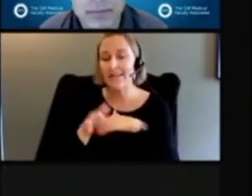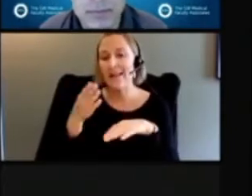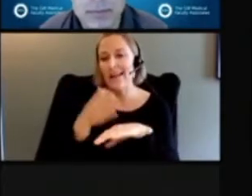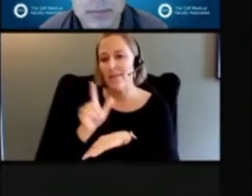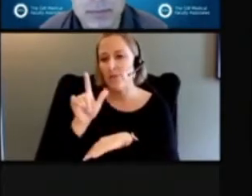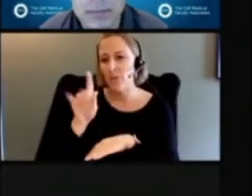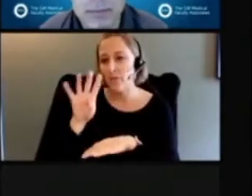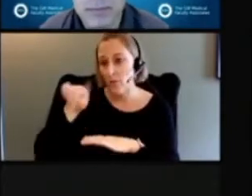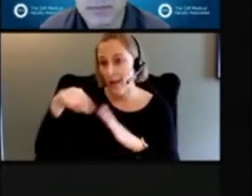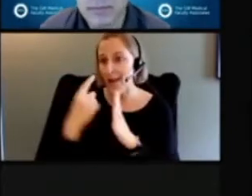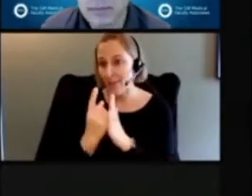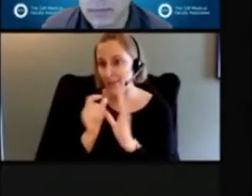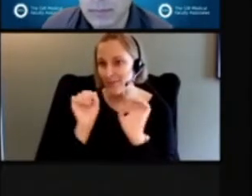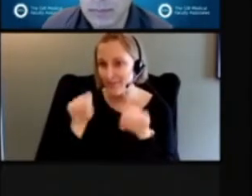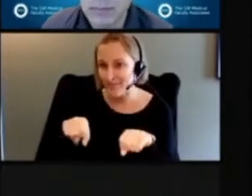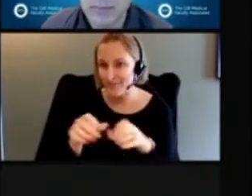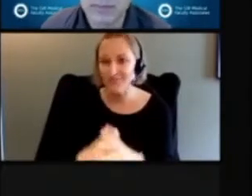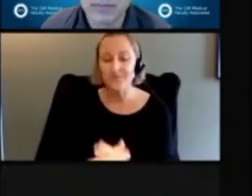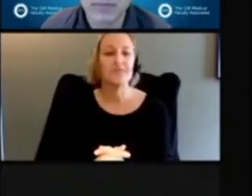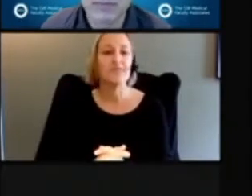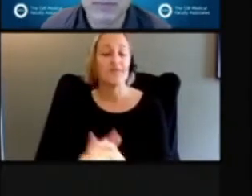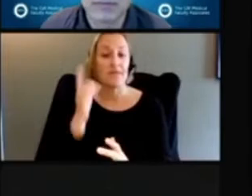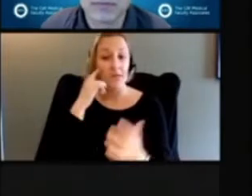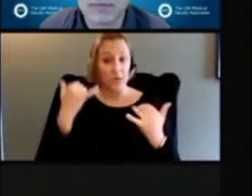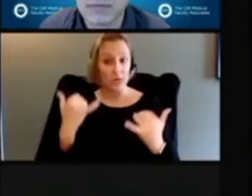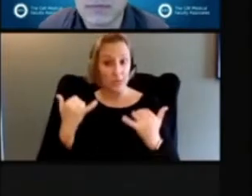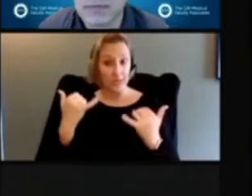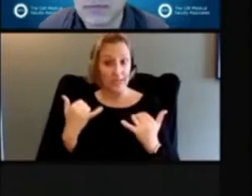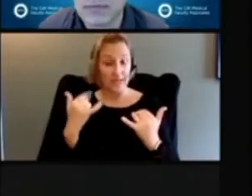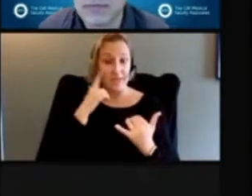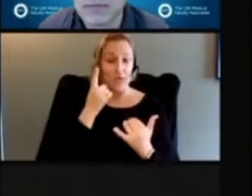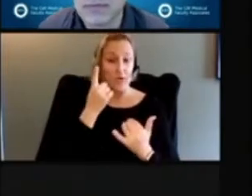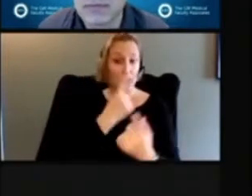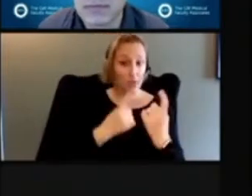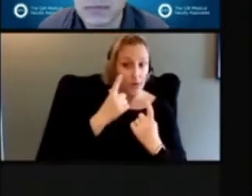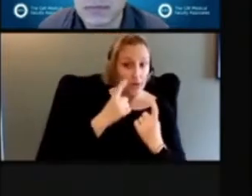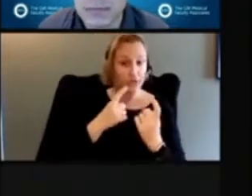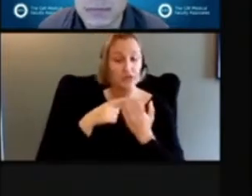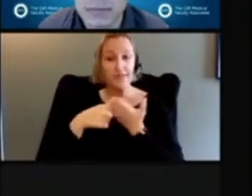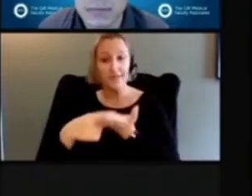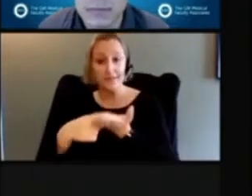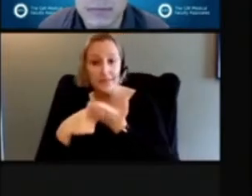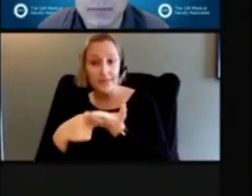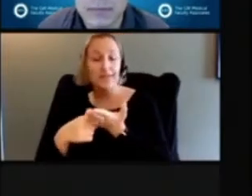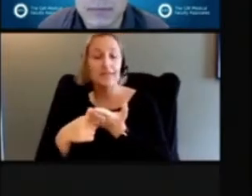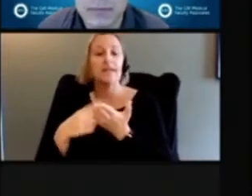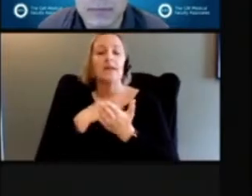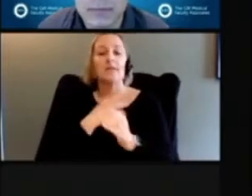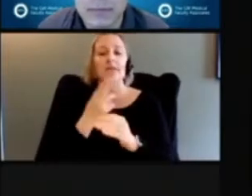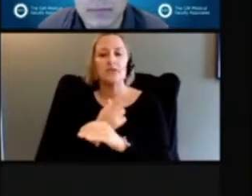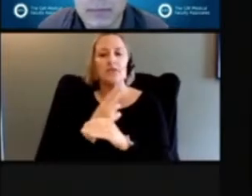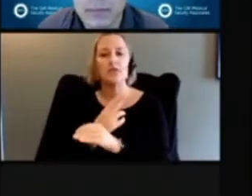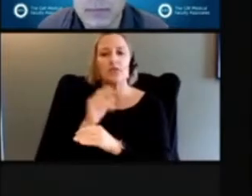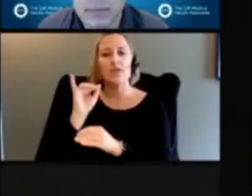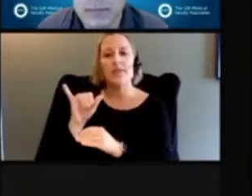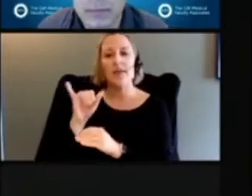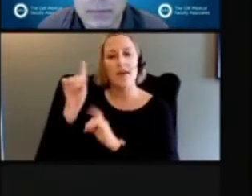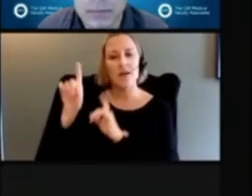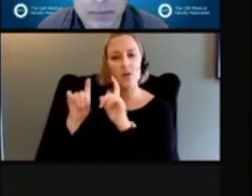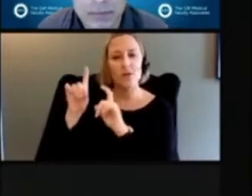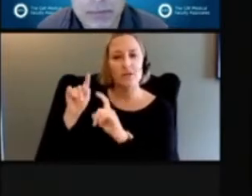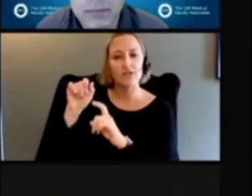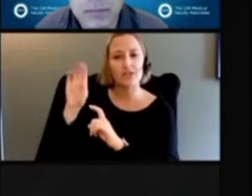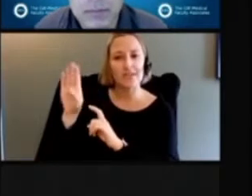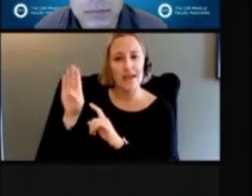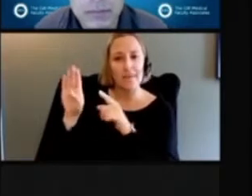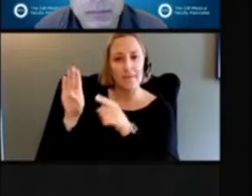hours. For today's session, for the questions and the discussion, please use the questions tab to send your